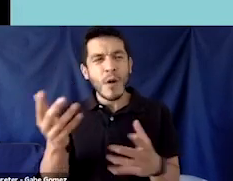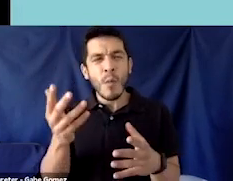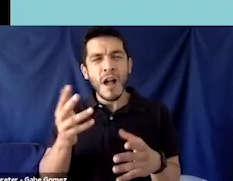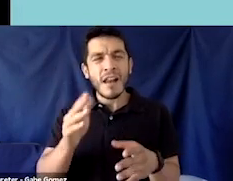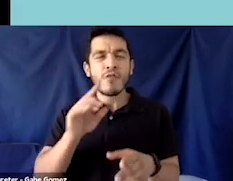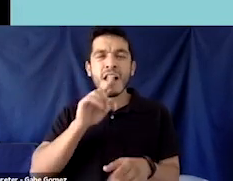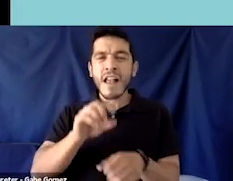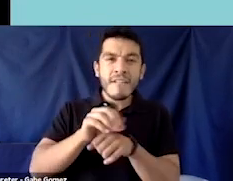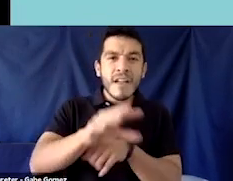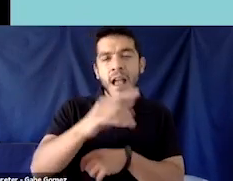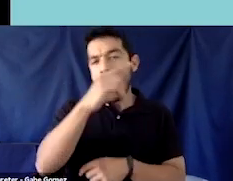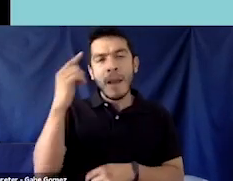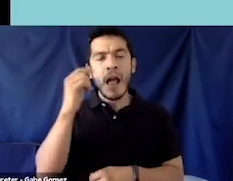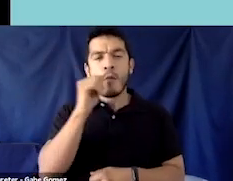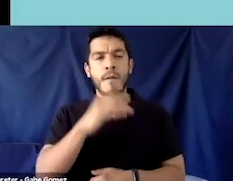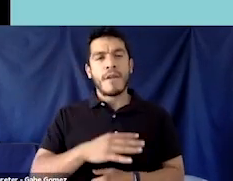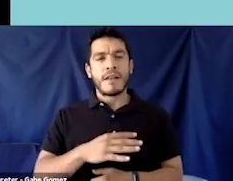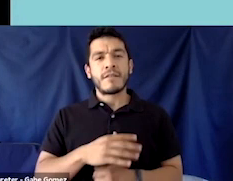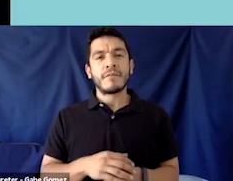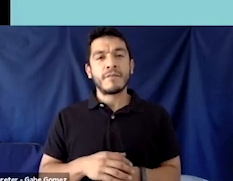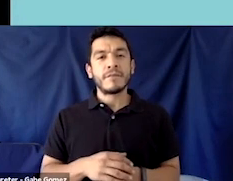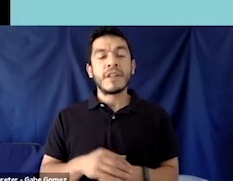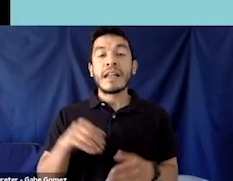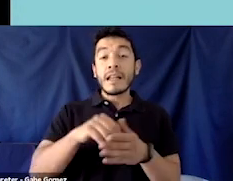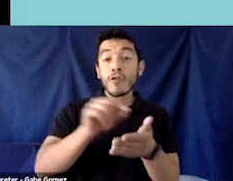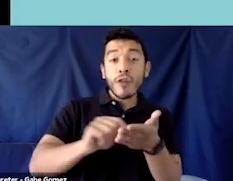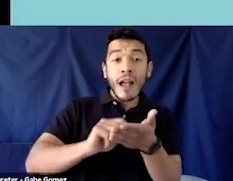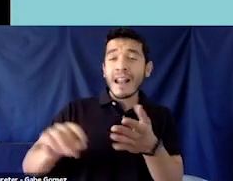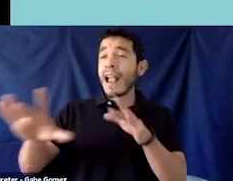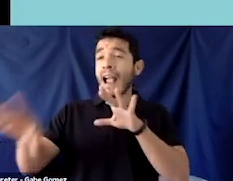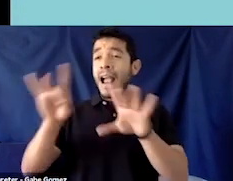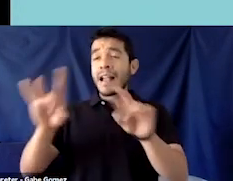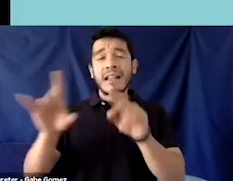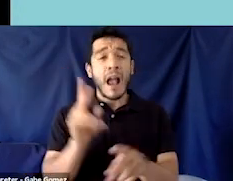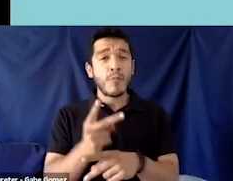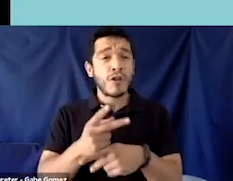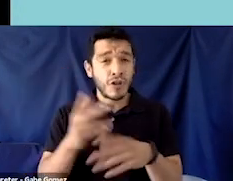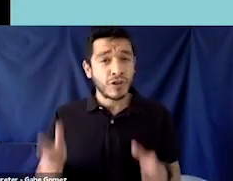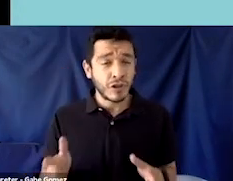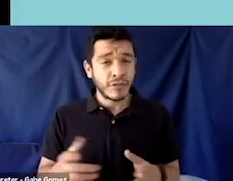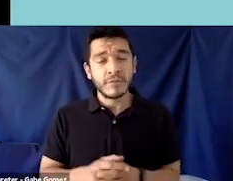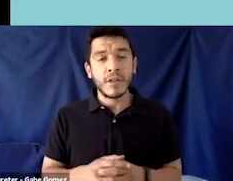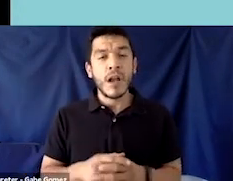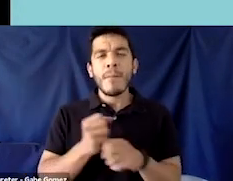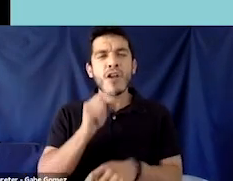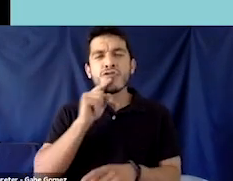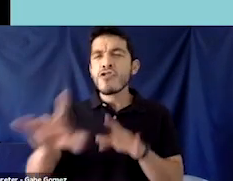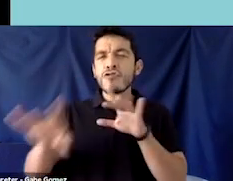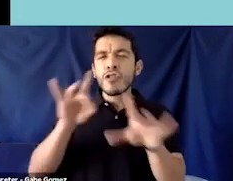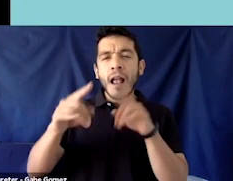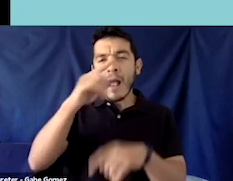in writing, casting, and every stage of production. Make sure to cast Black girls and women with a diversity of